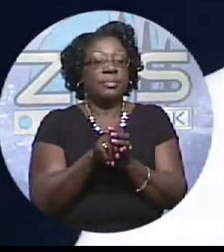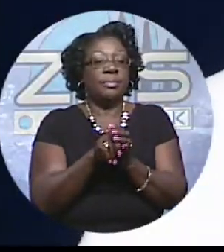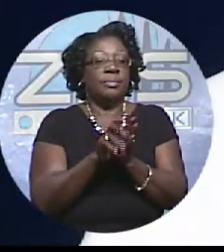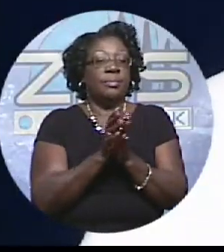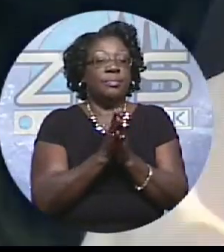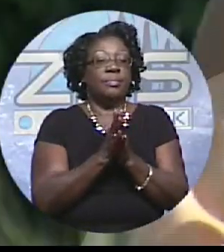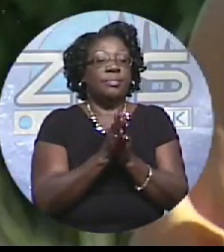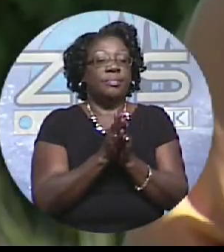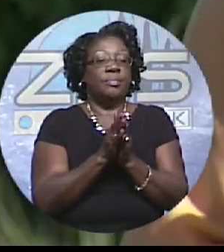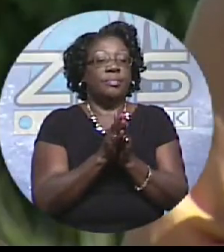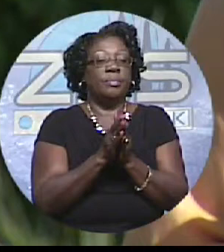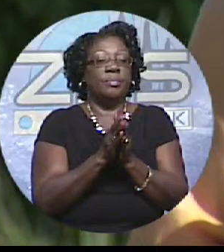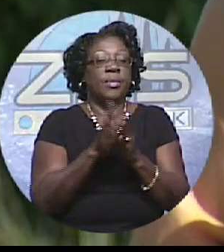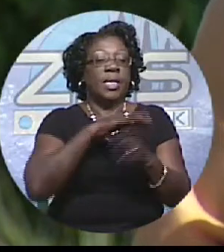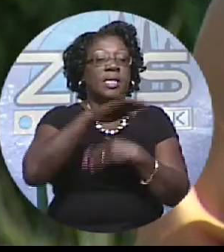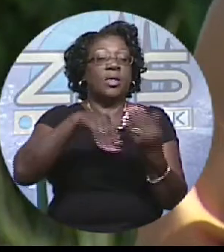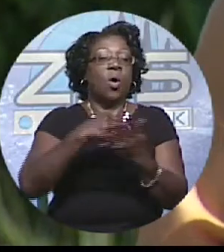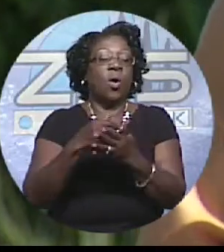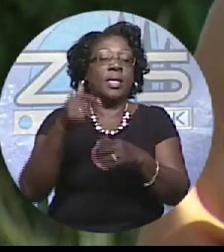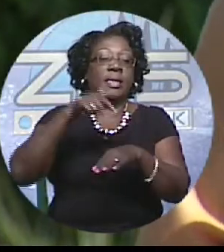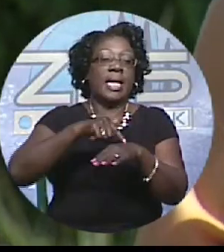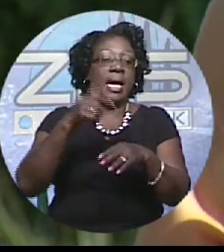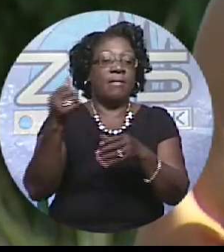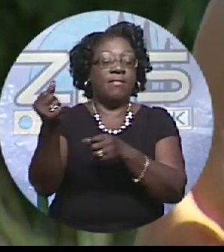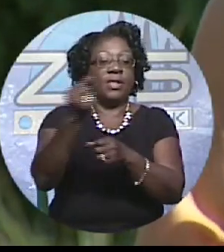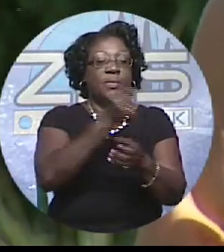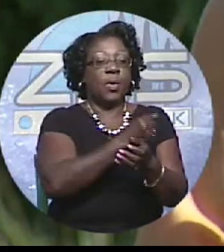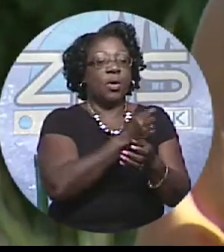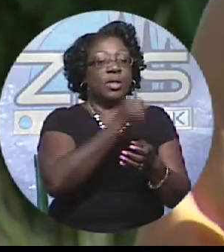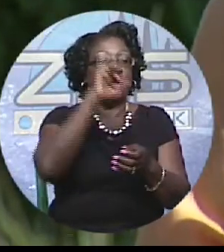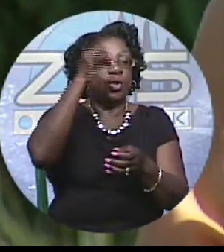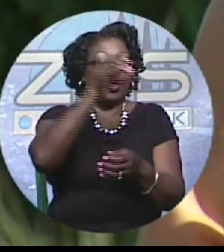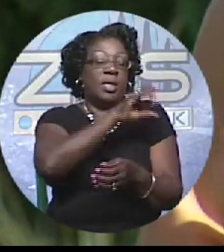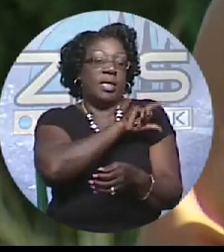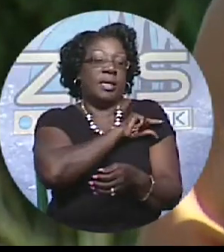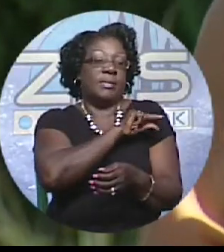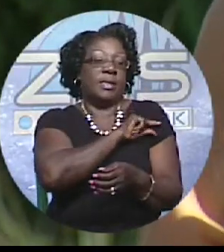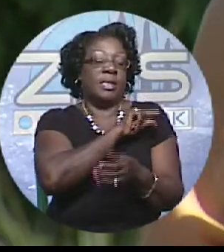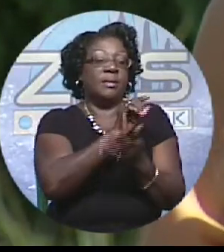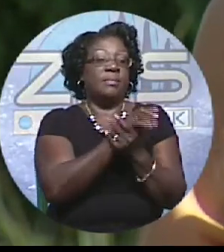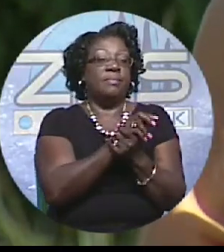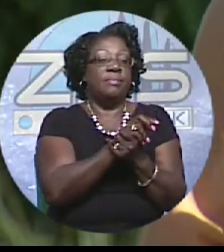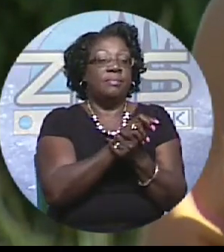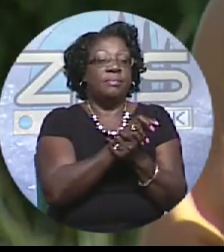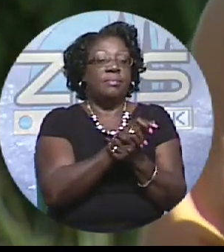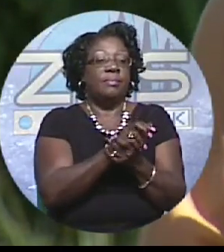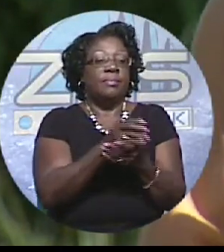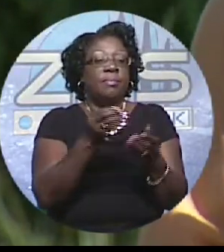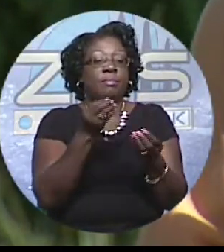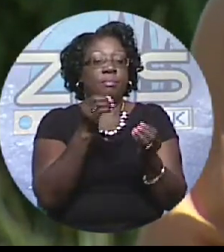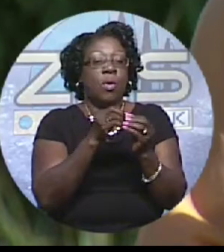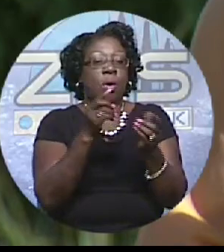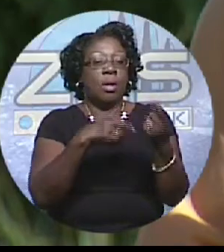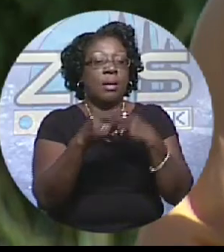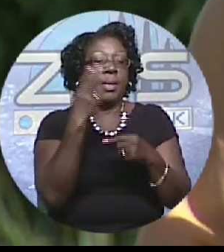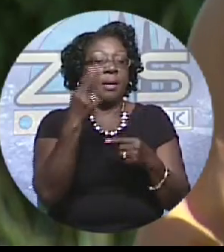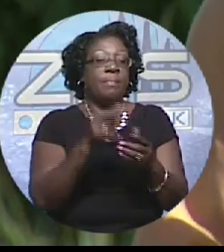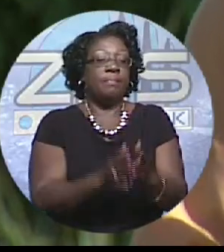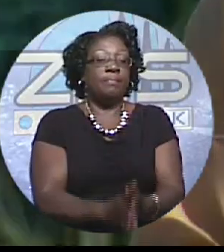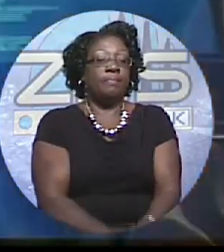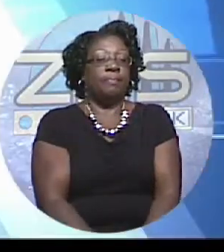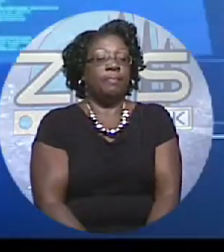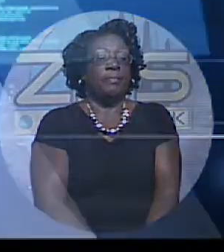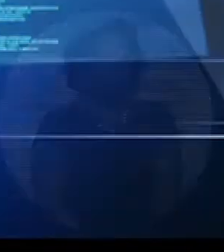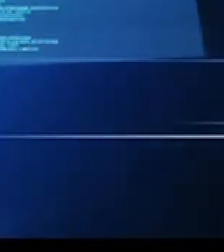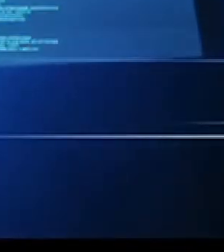the CAC Games. Well, that's all the time for Sports Sunday. Once again, I'm Julian Gibson. Special thanks to my cameraman, Ashley Taylor. Stay tuned. You better forecast. It's still to come.